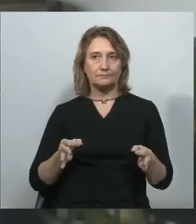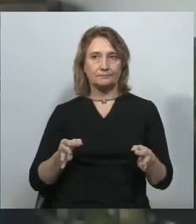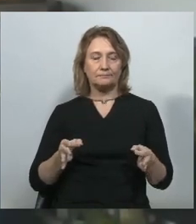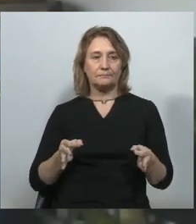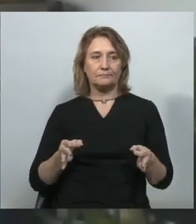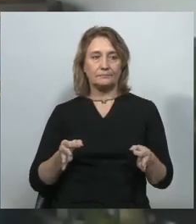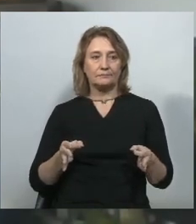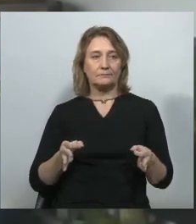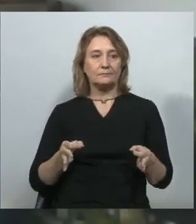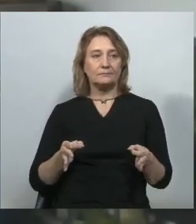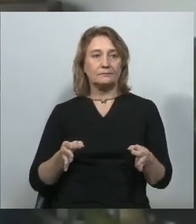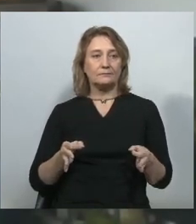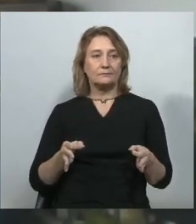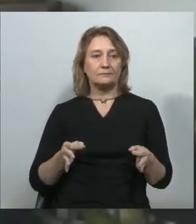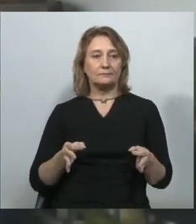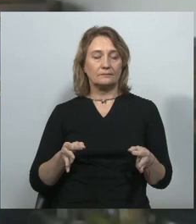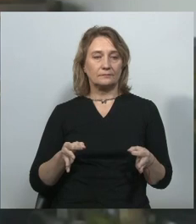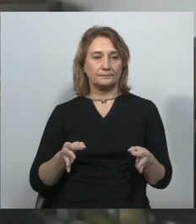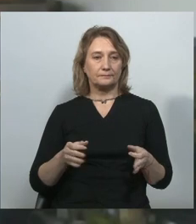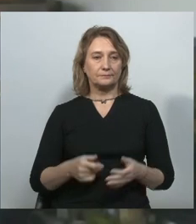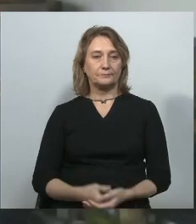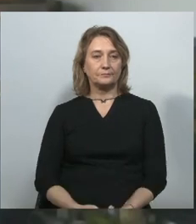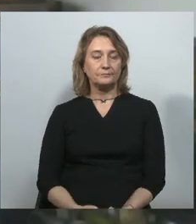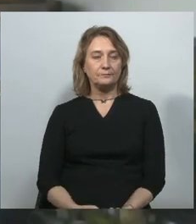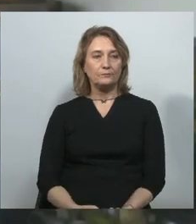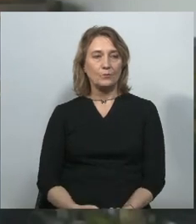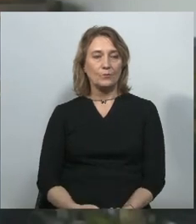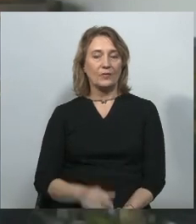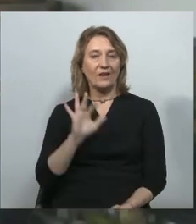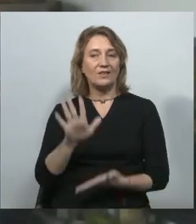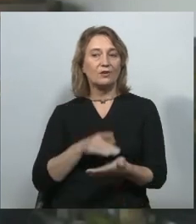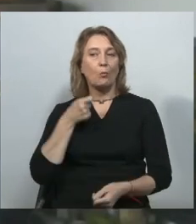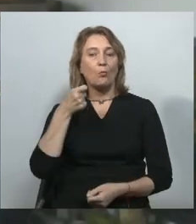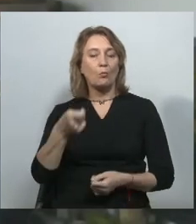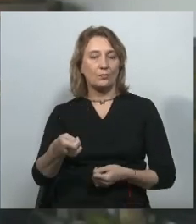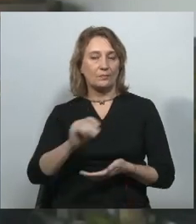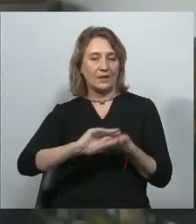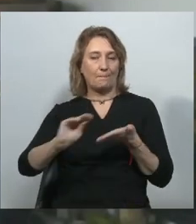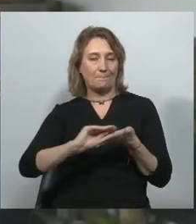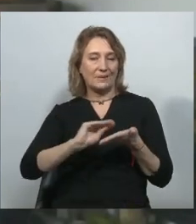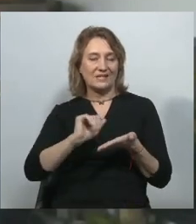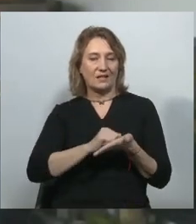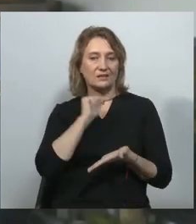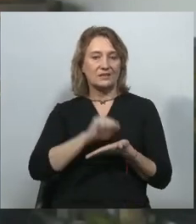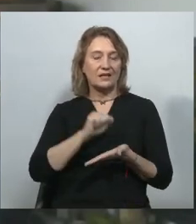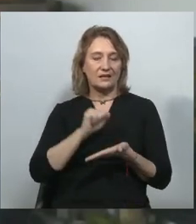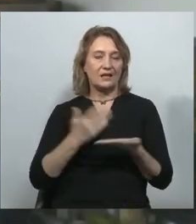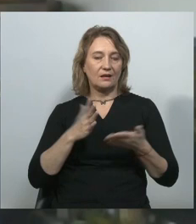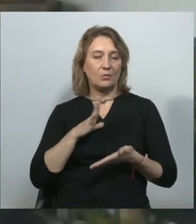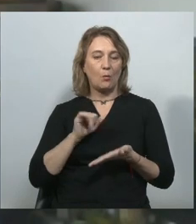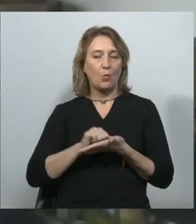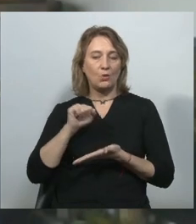group MEK. He had submitted articles that had been published in very reputable newspapers.